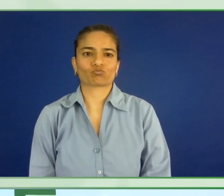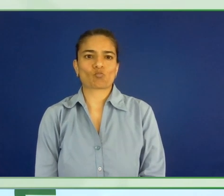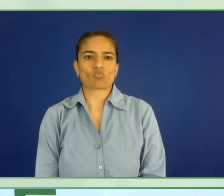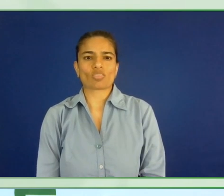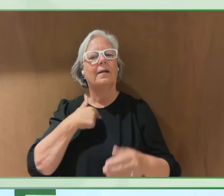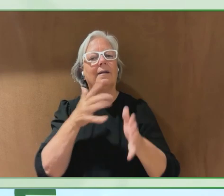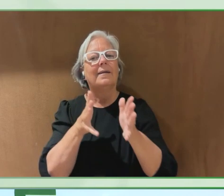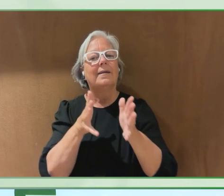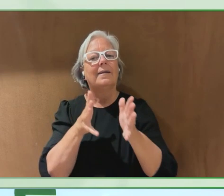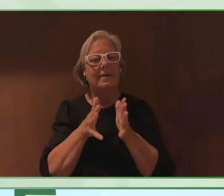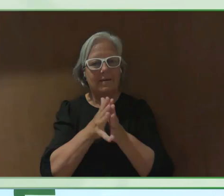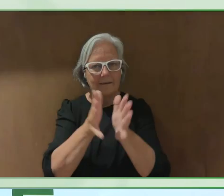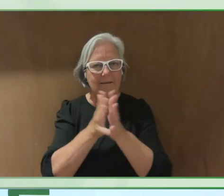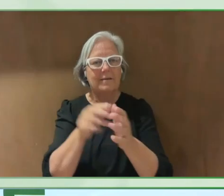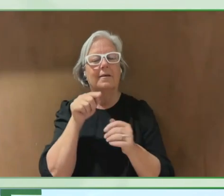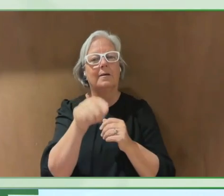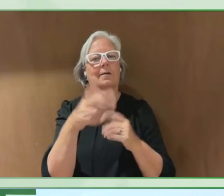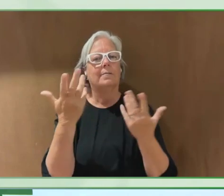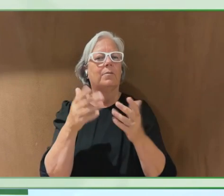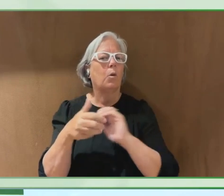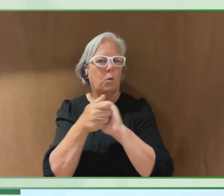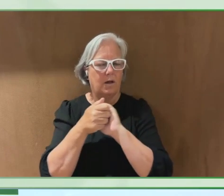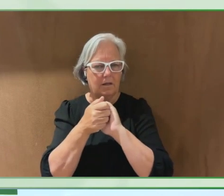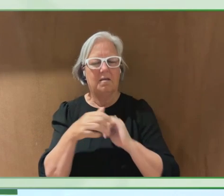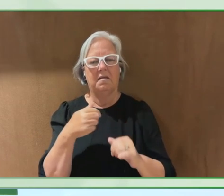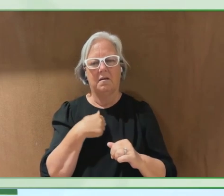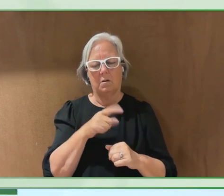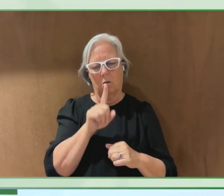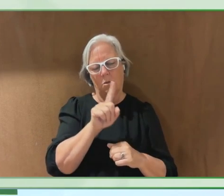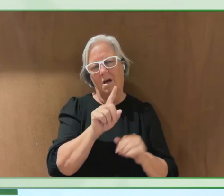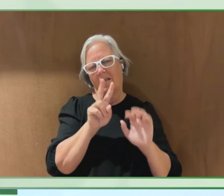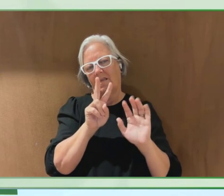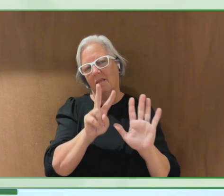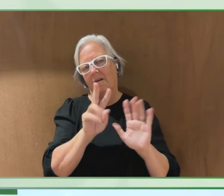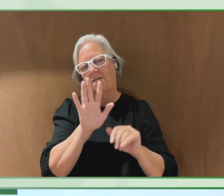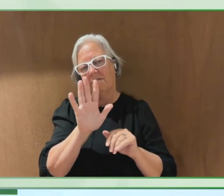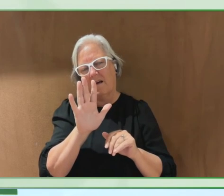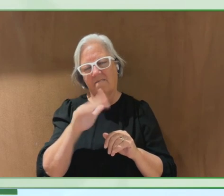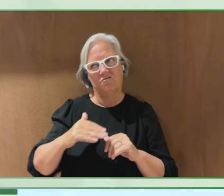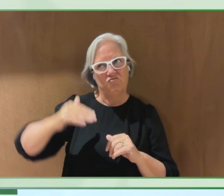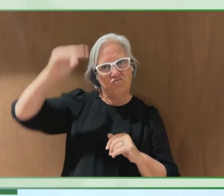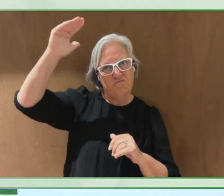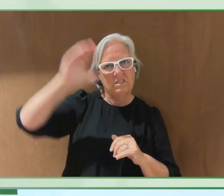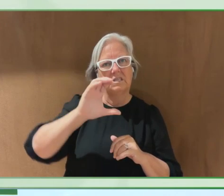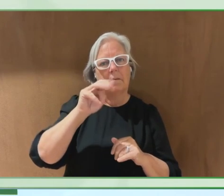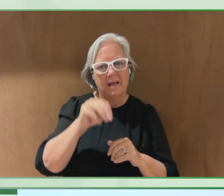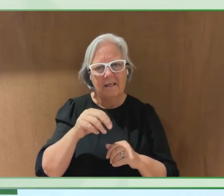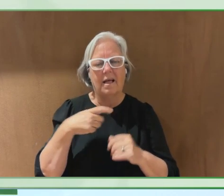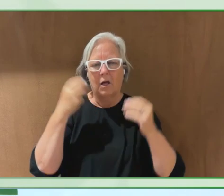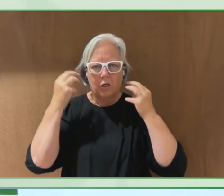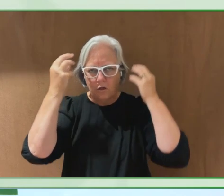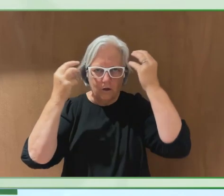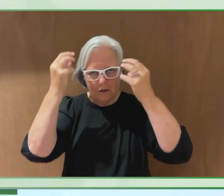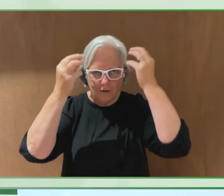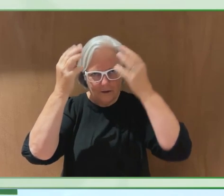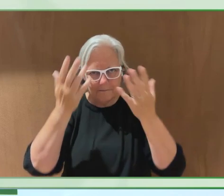describe the organization. I am about 175 centimeters with really curly hair that I share with Mary. And